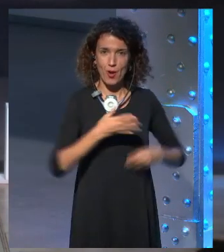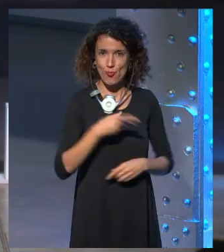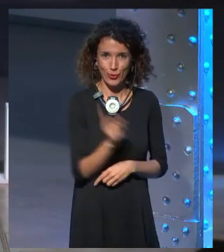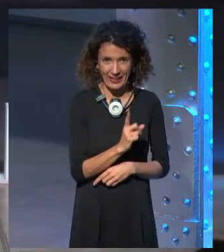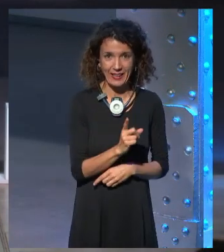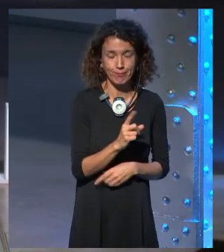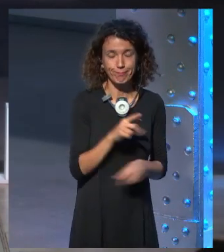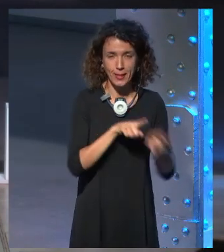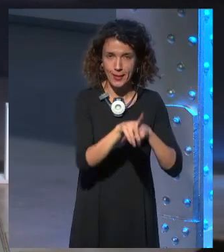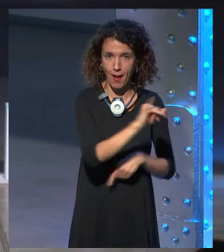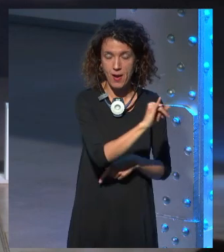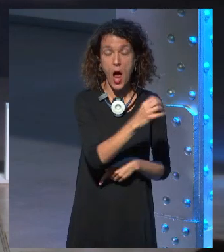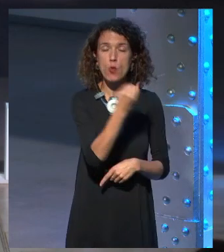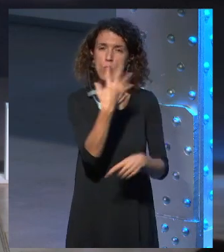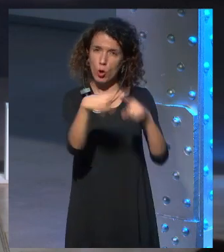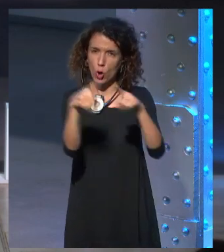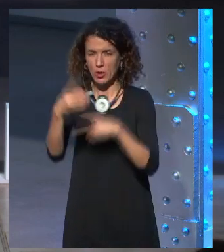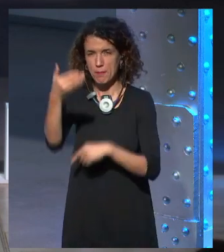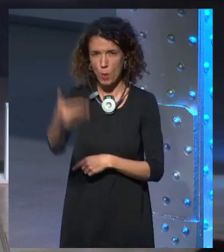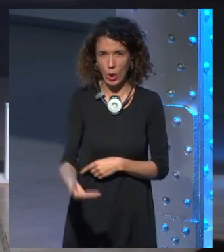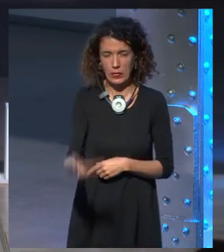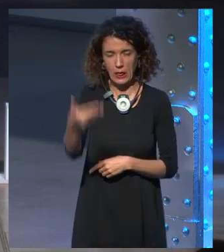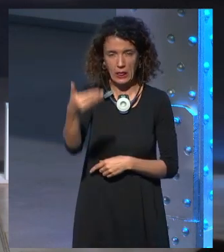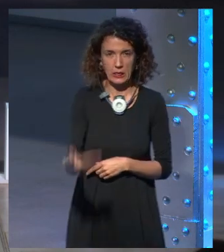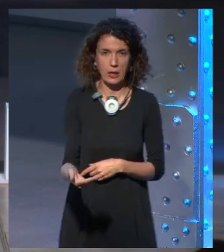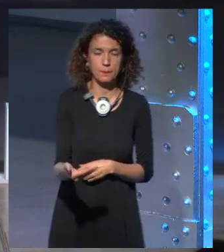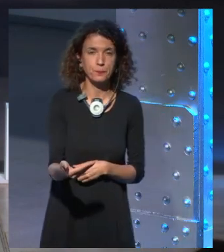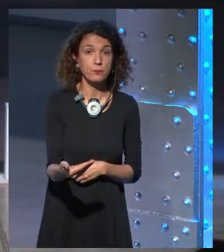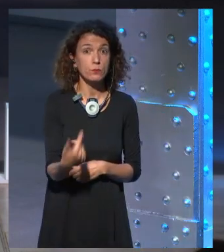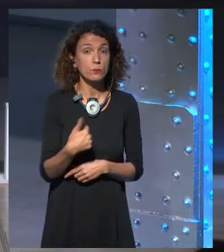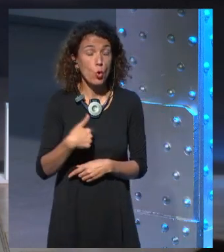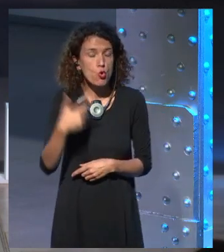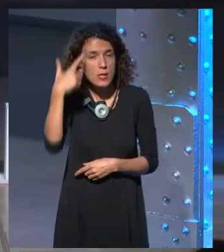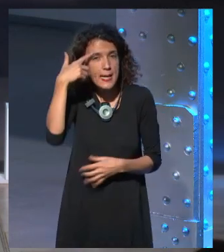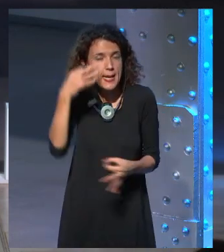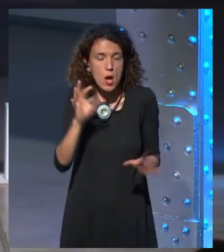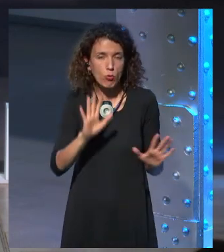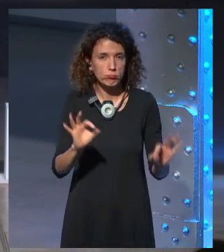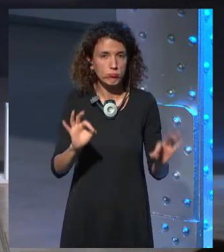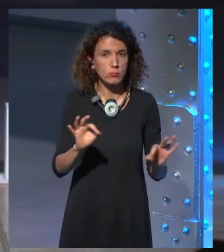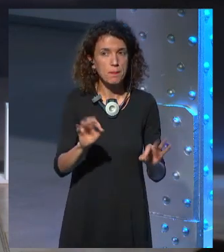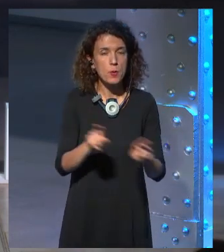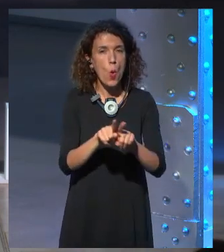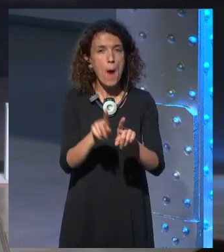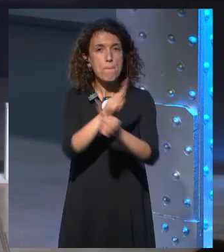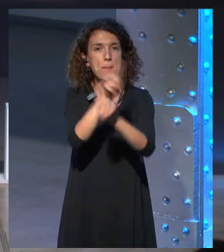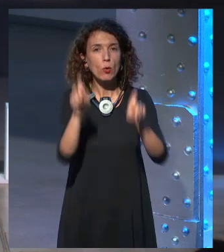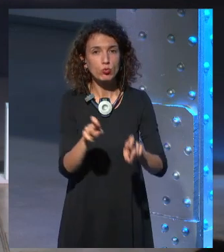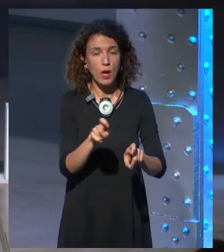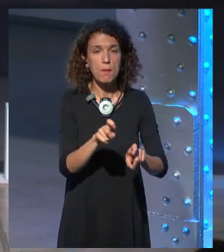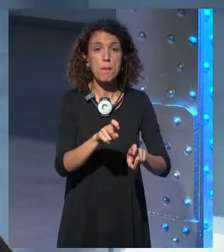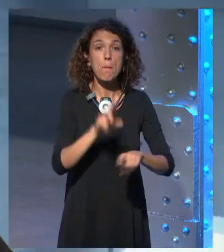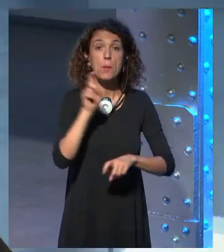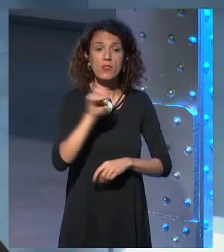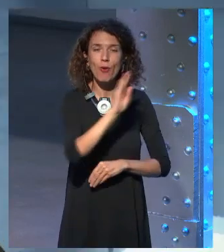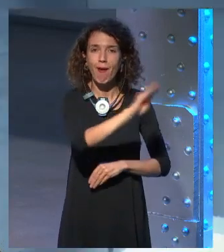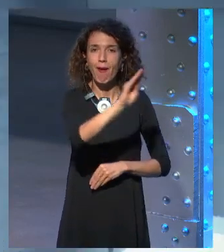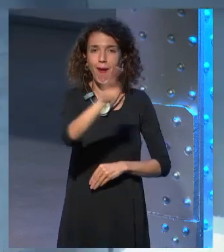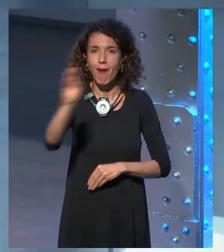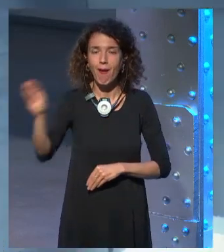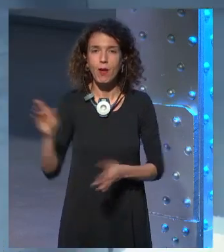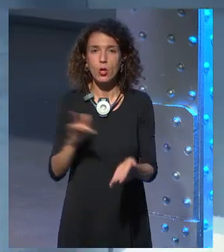really important. One is, I think we already ask too much of our teachers. I think they already are performing heroic tasks.